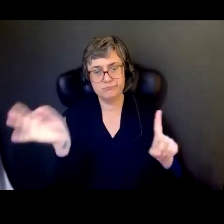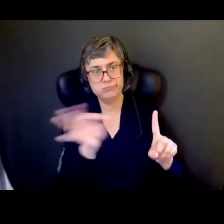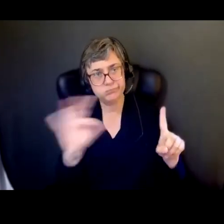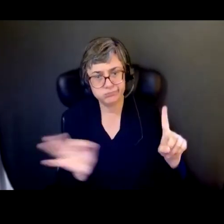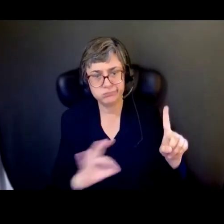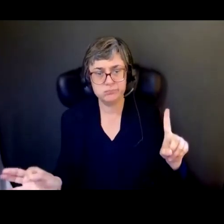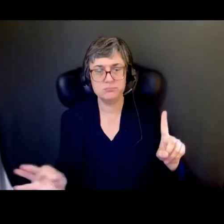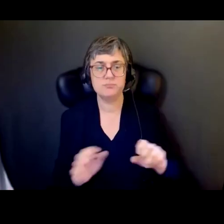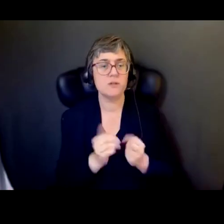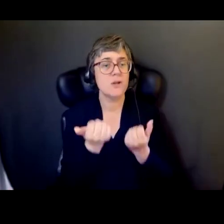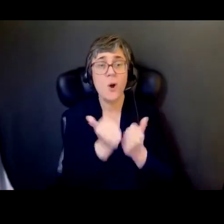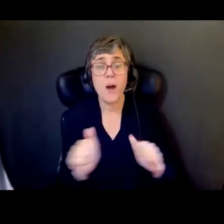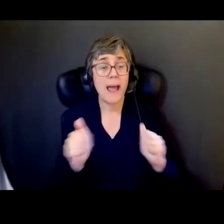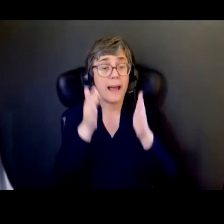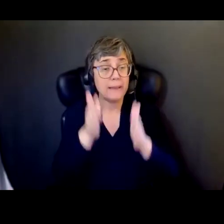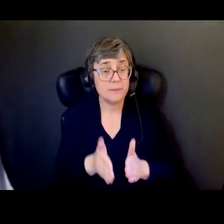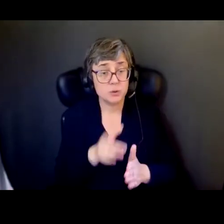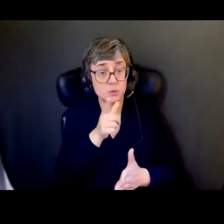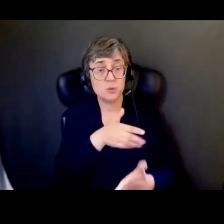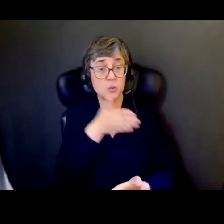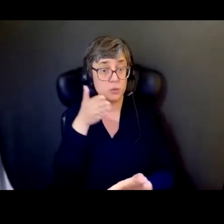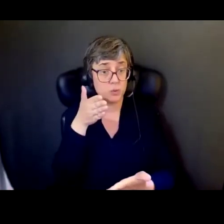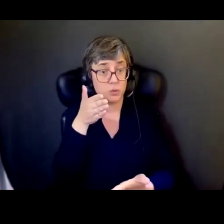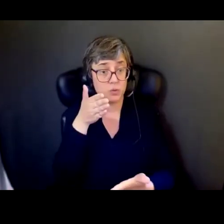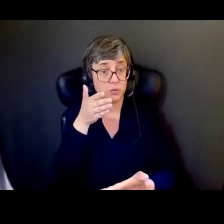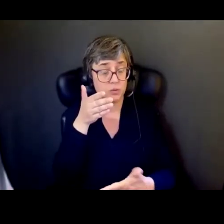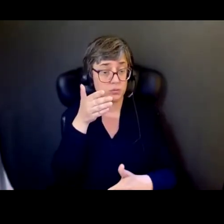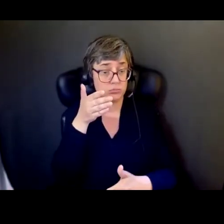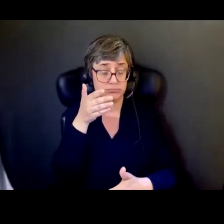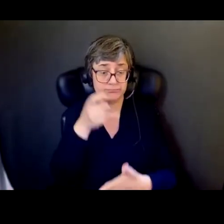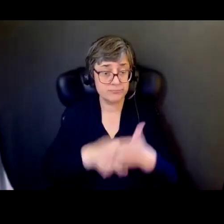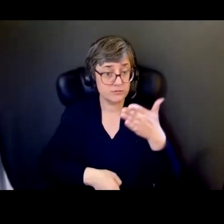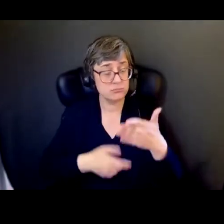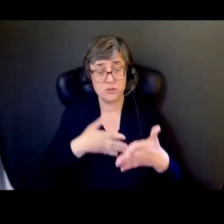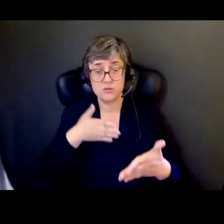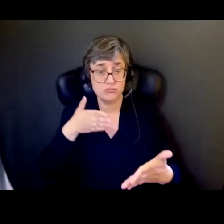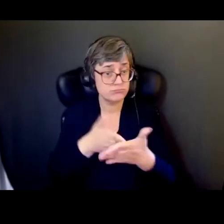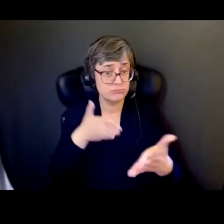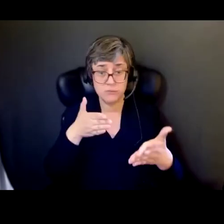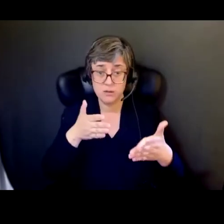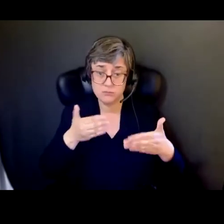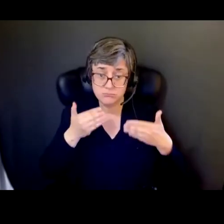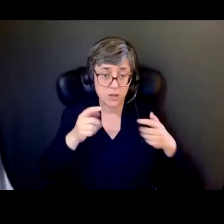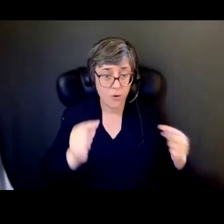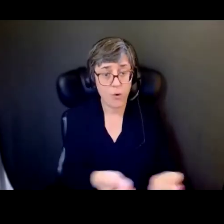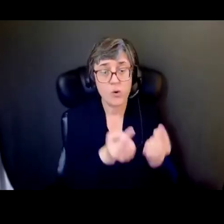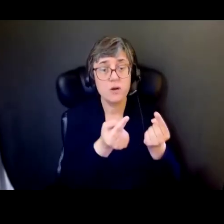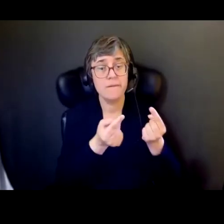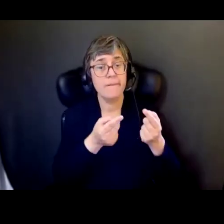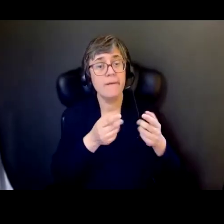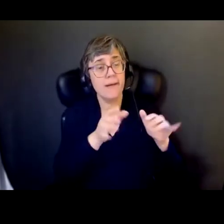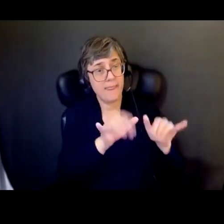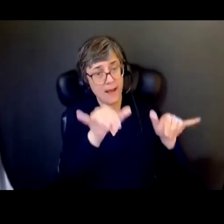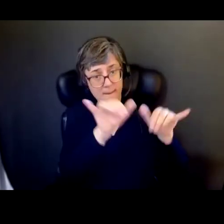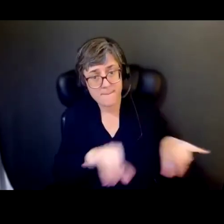subsection 2, which we will turn to, with intent to cause their intimate partner to believe that